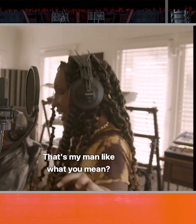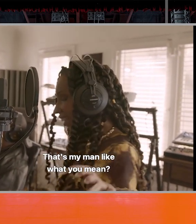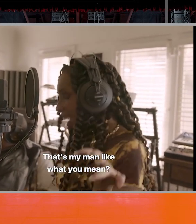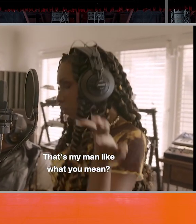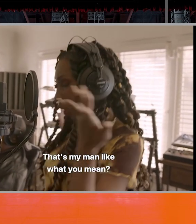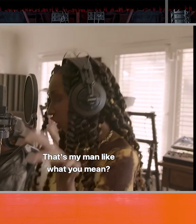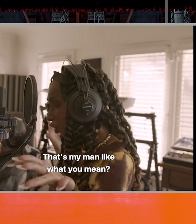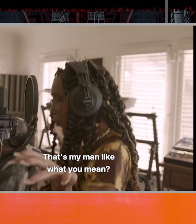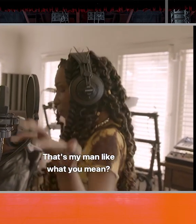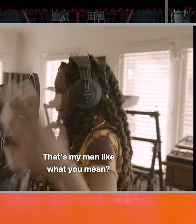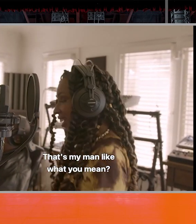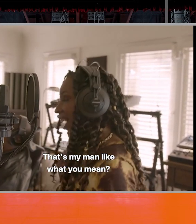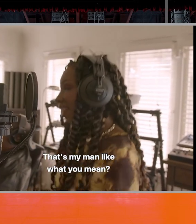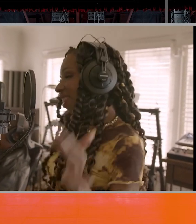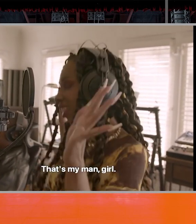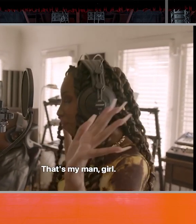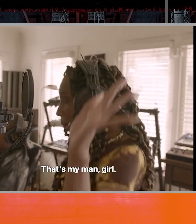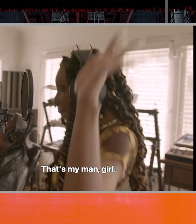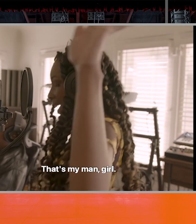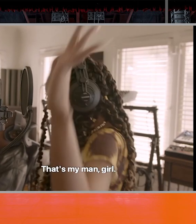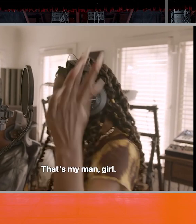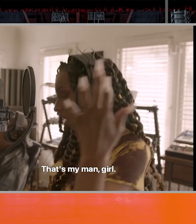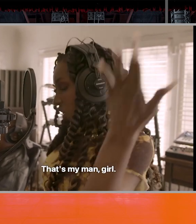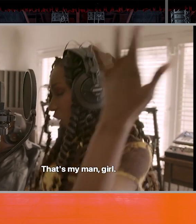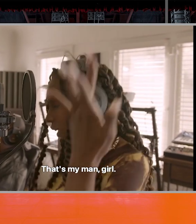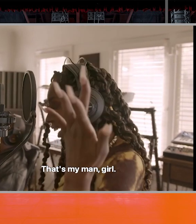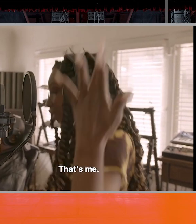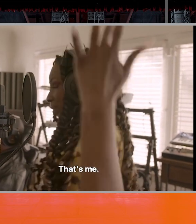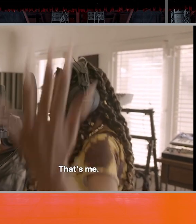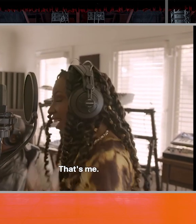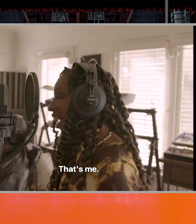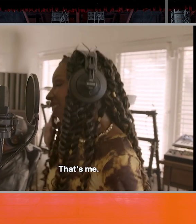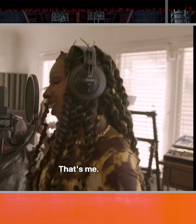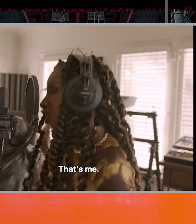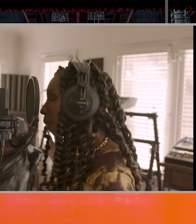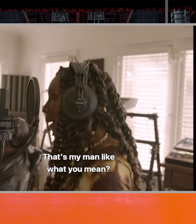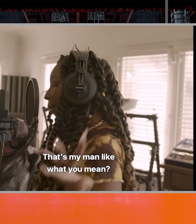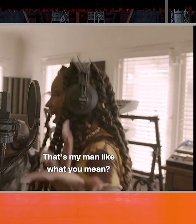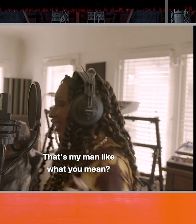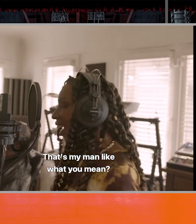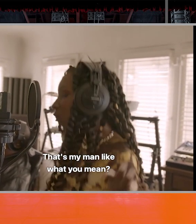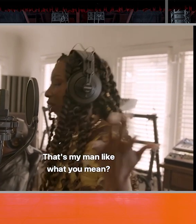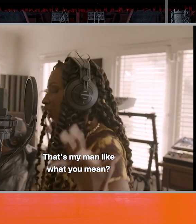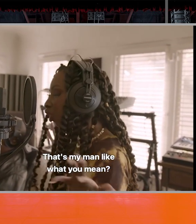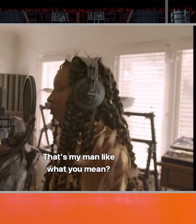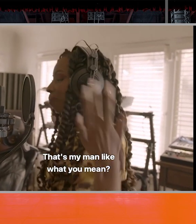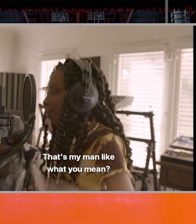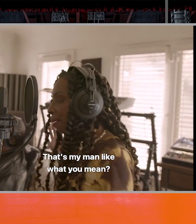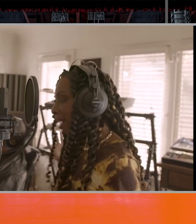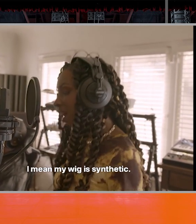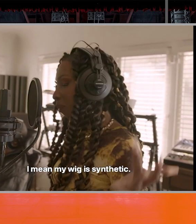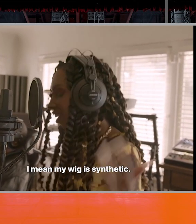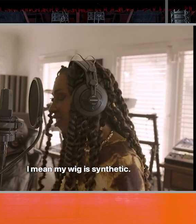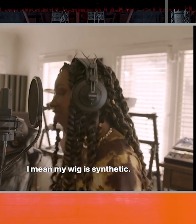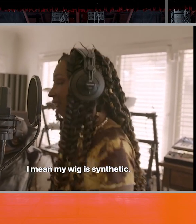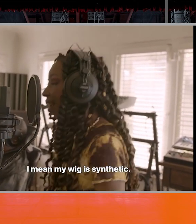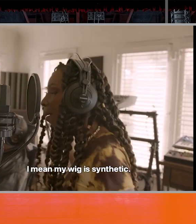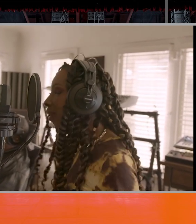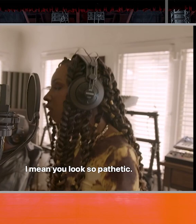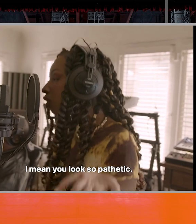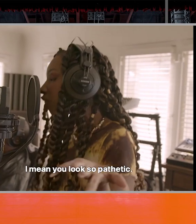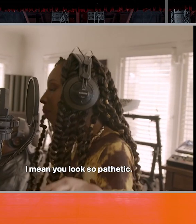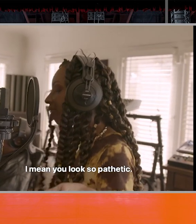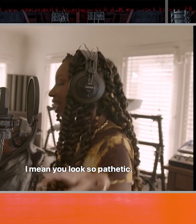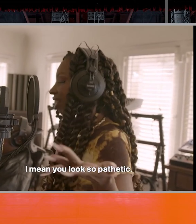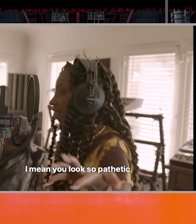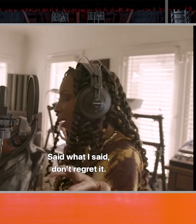my man, like what you mean. That's my man, girl, that's me. That's my man, like what you mean. I mean, that wig is synthetic.